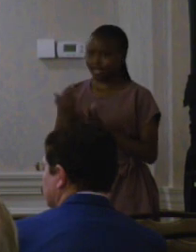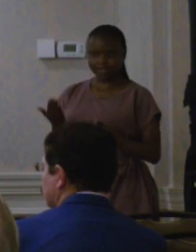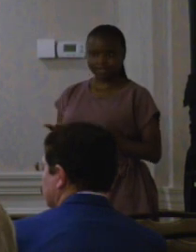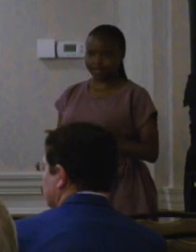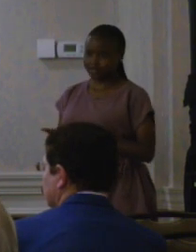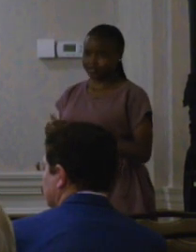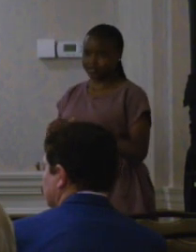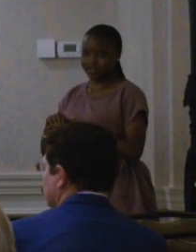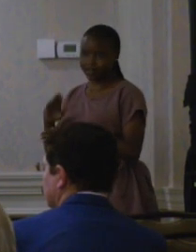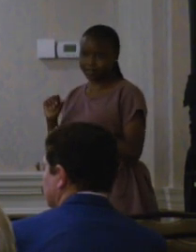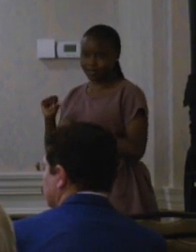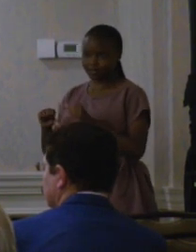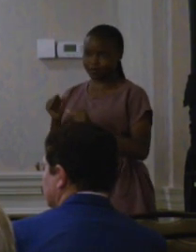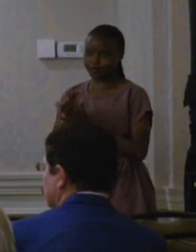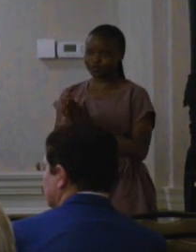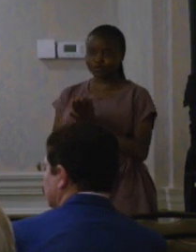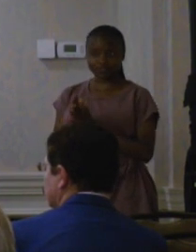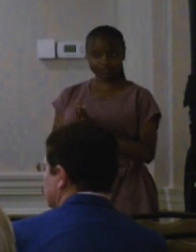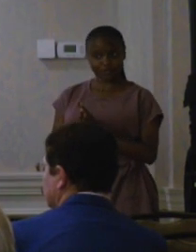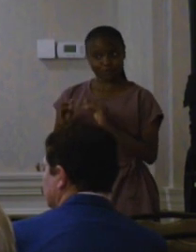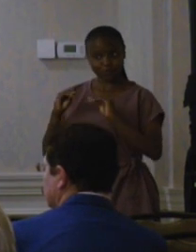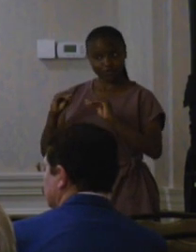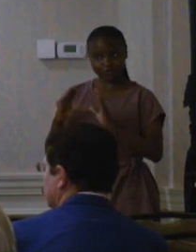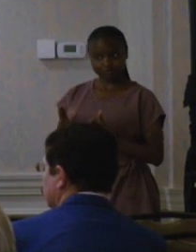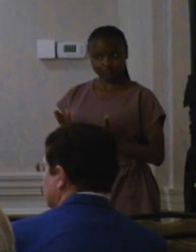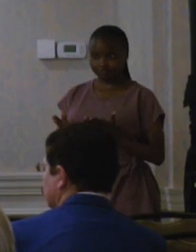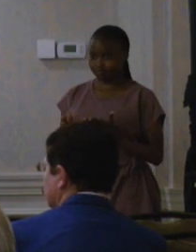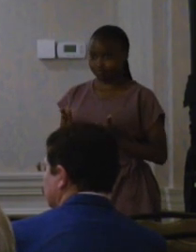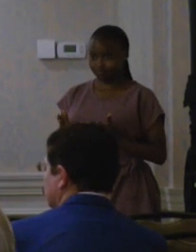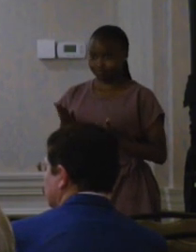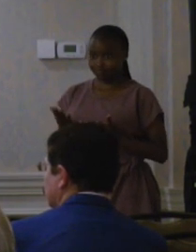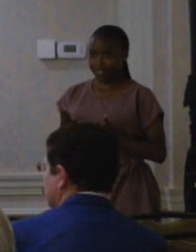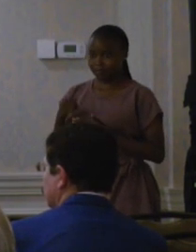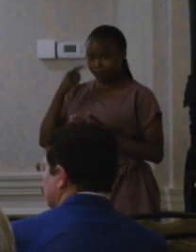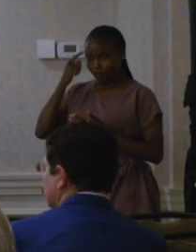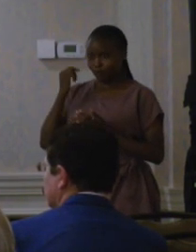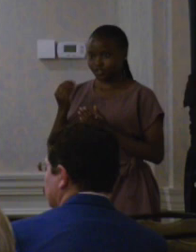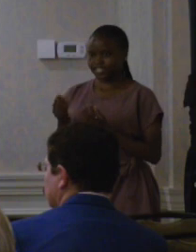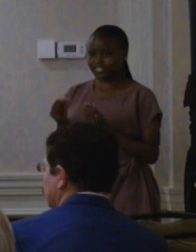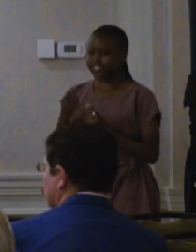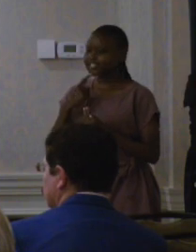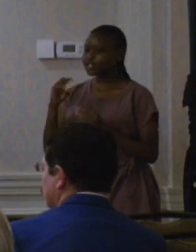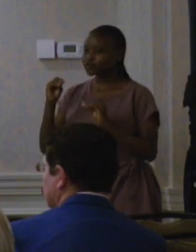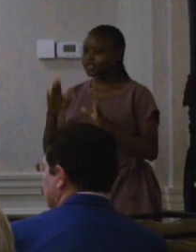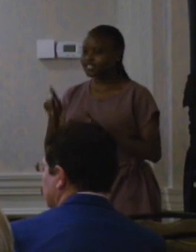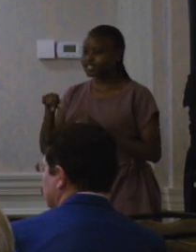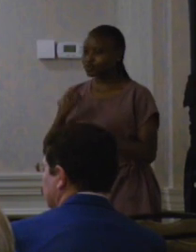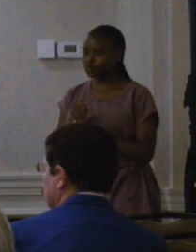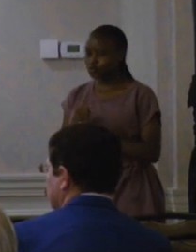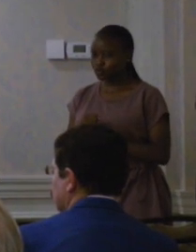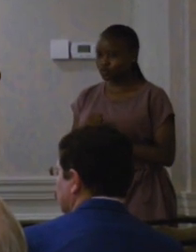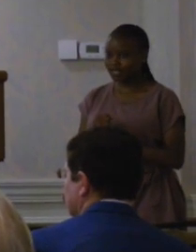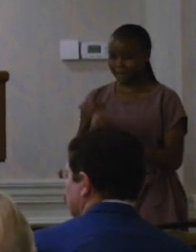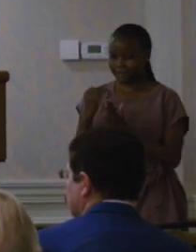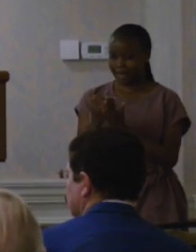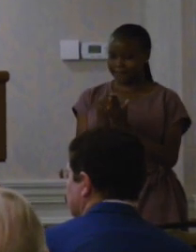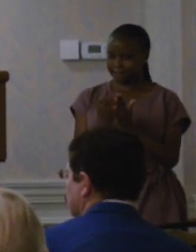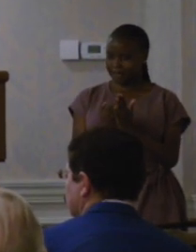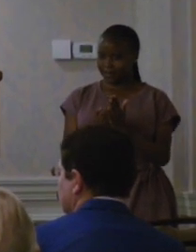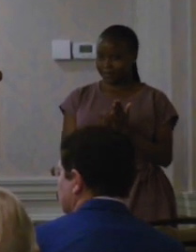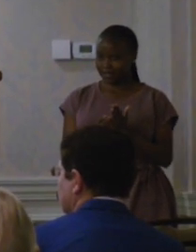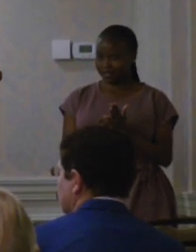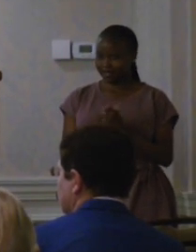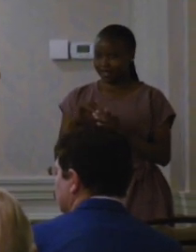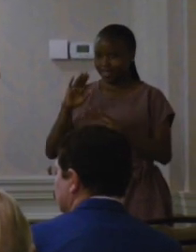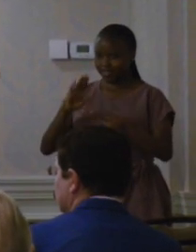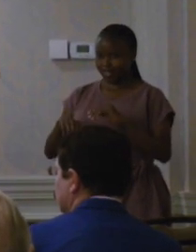out about motivation of teachers. And perhaps because it's easier to tell teachers what to do in a scripted lesson plan than it is to